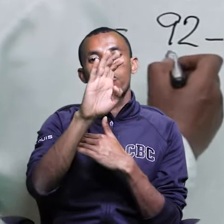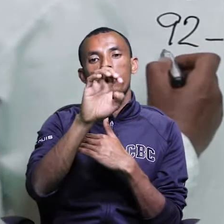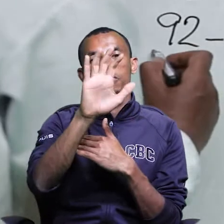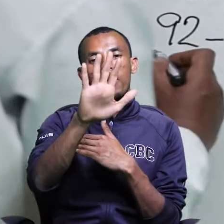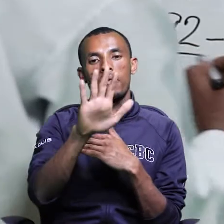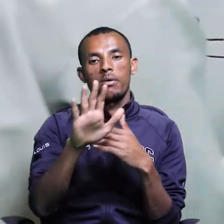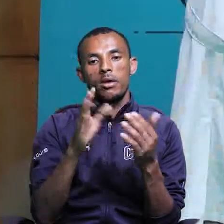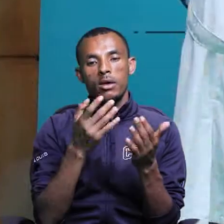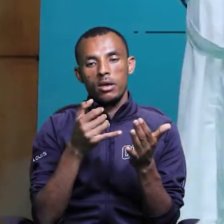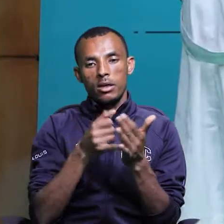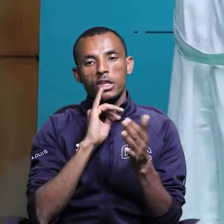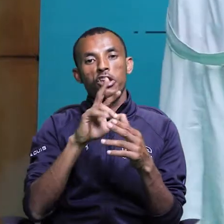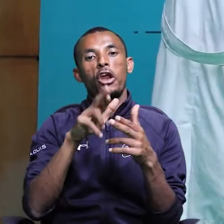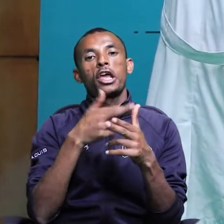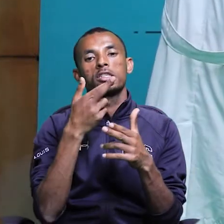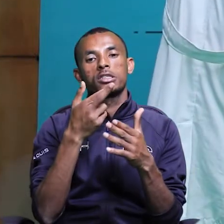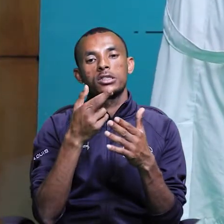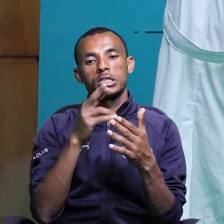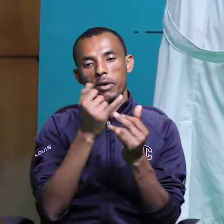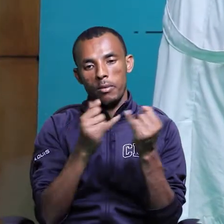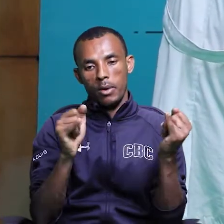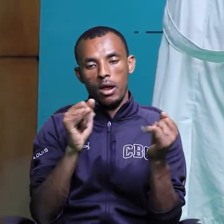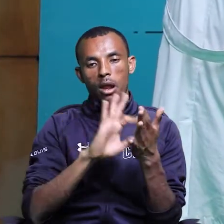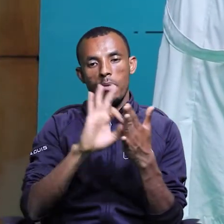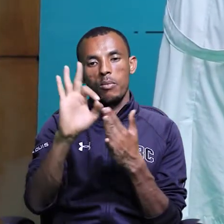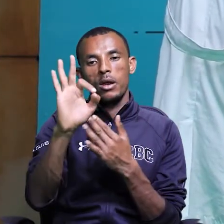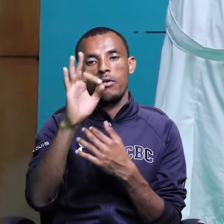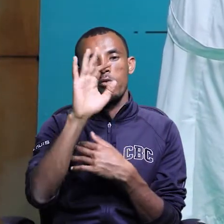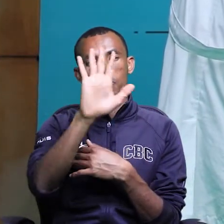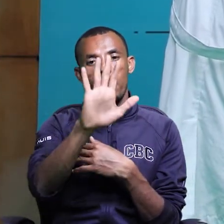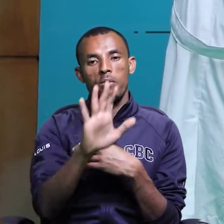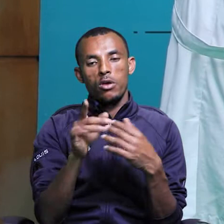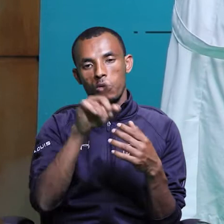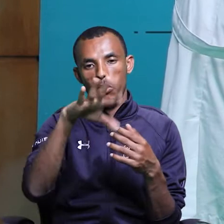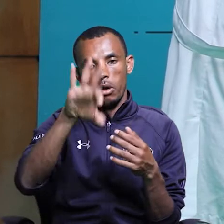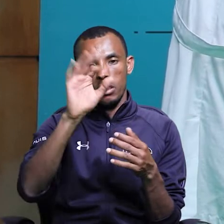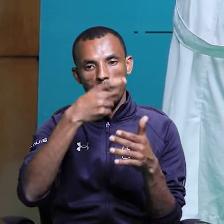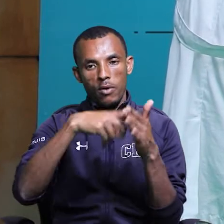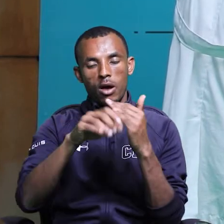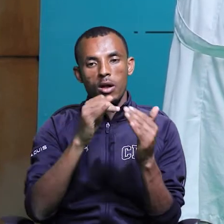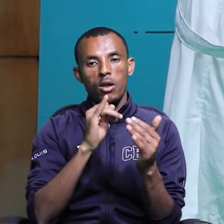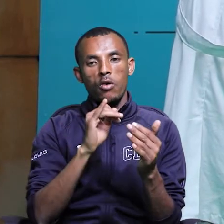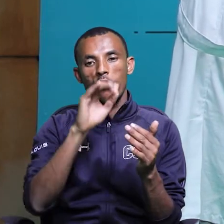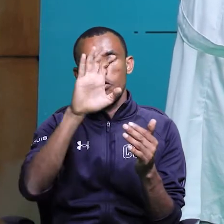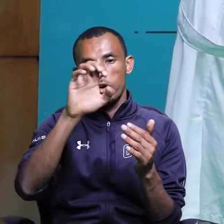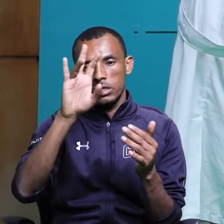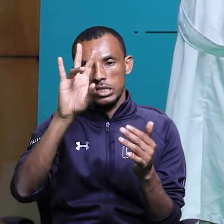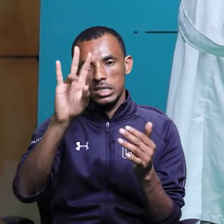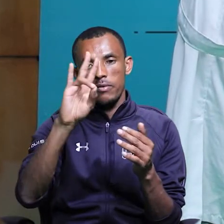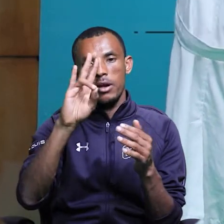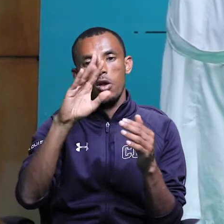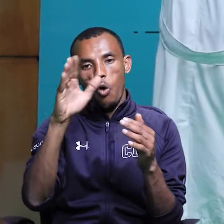as a range, divided by number of classes required 5. You will get a value to be 47 over